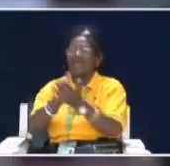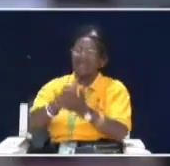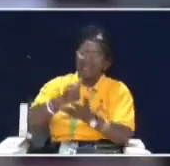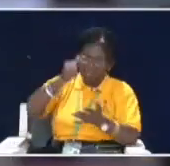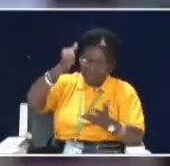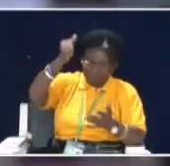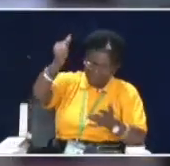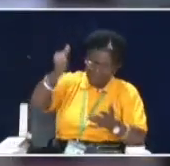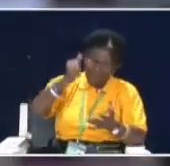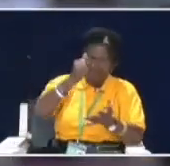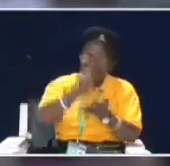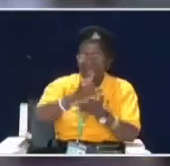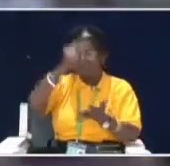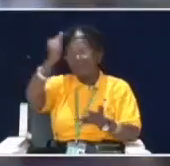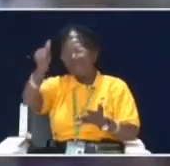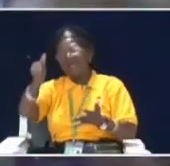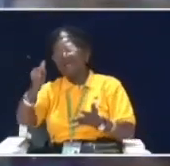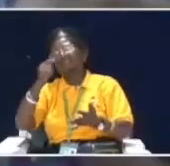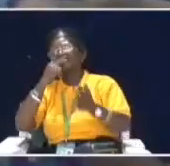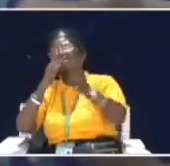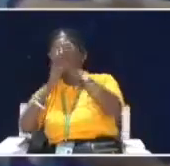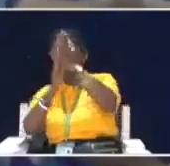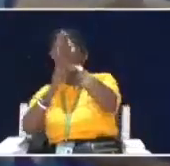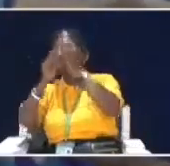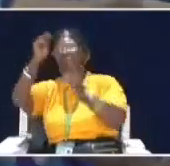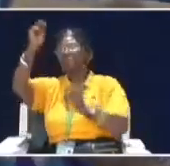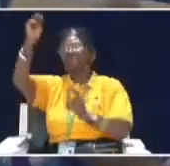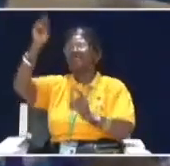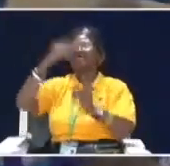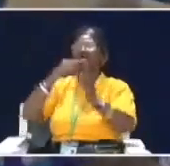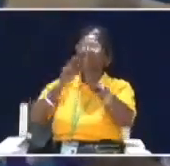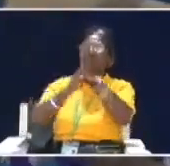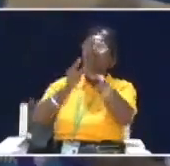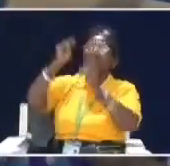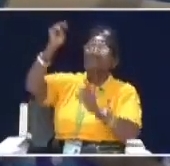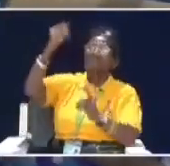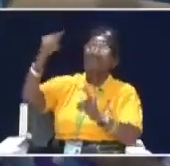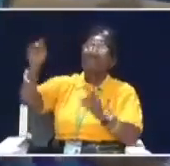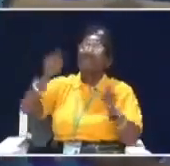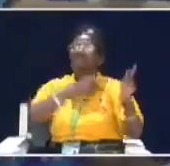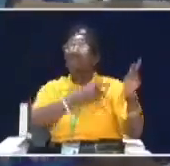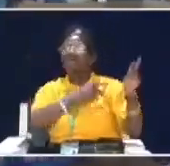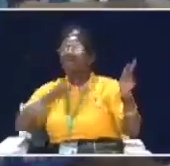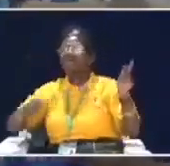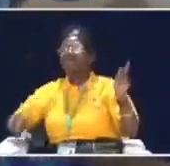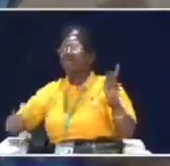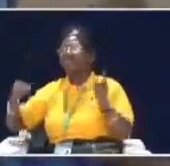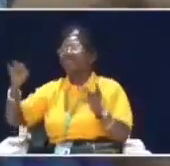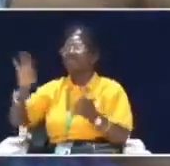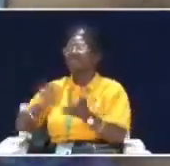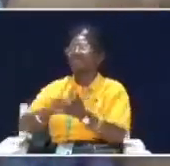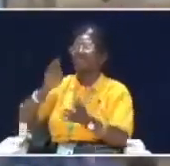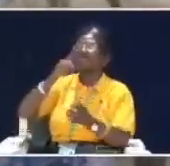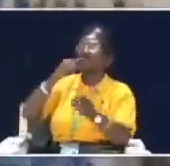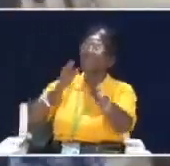hallelujah, amen, amen. Praise him, praise him, the King of glory,